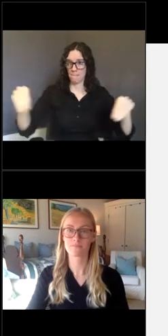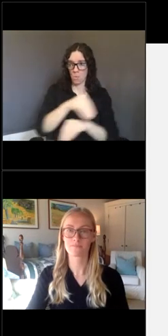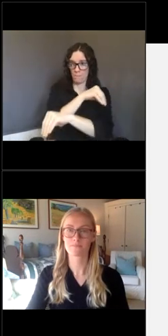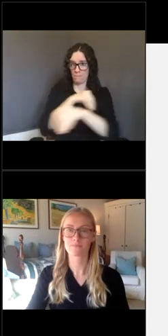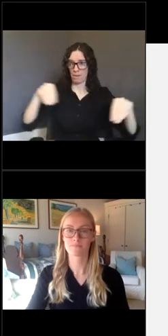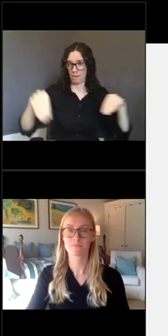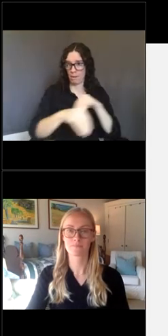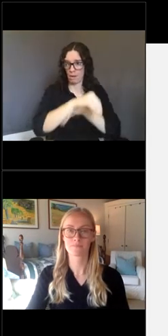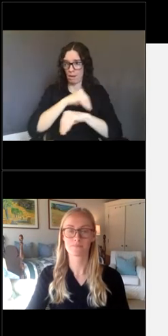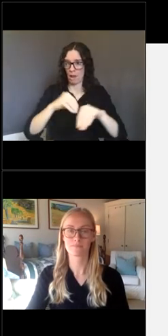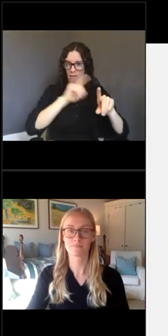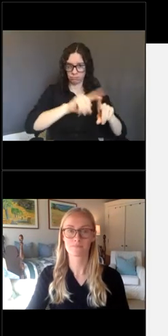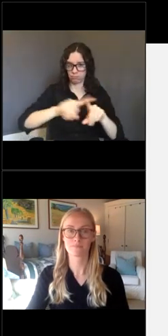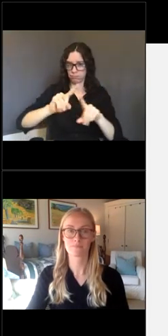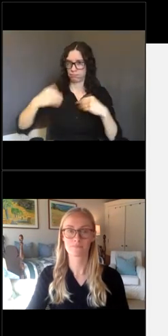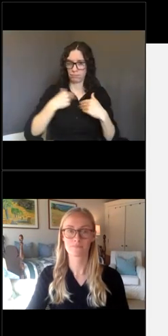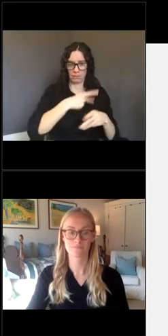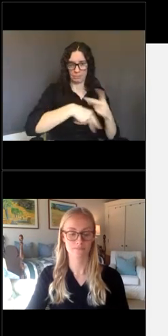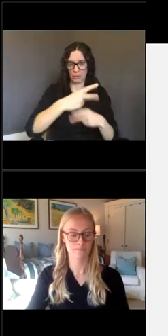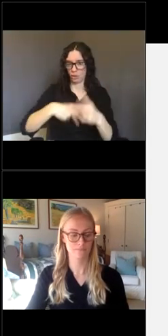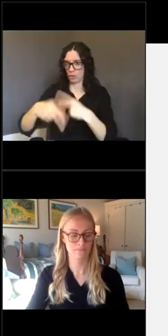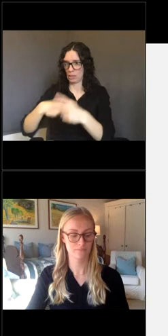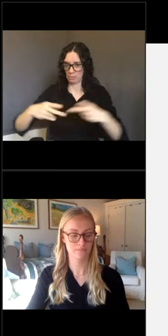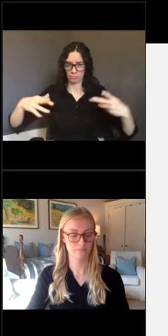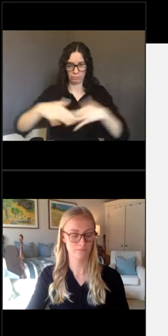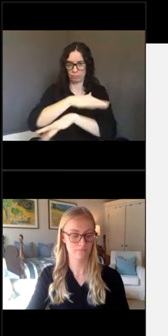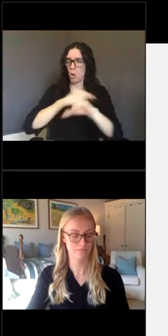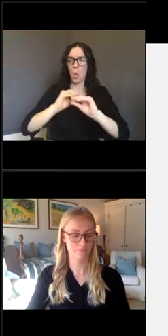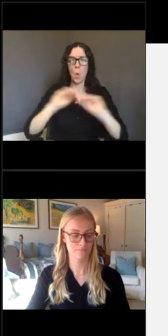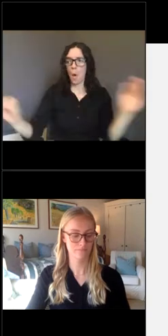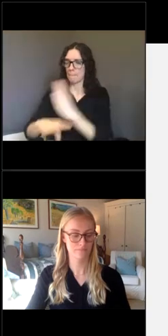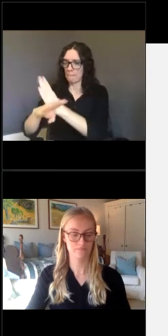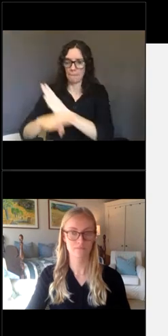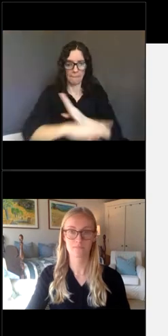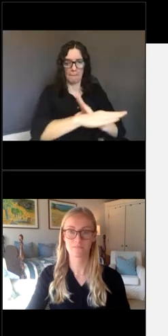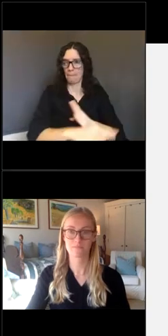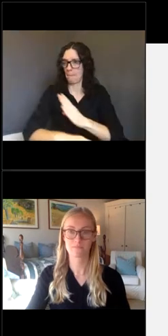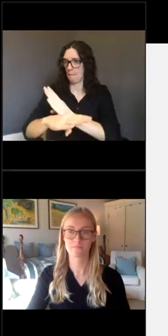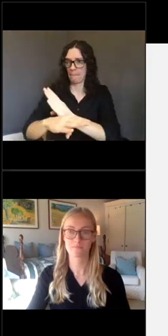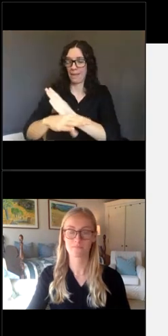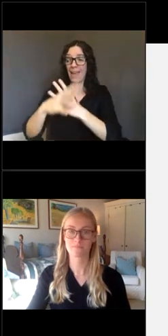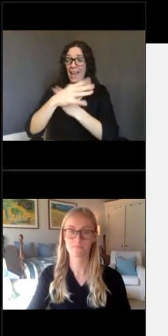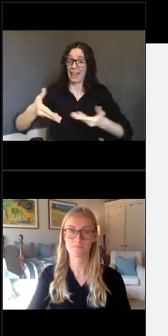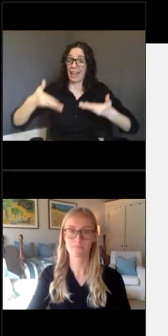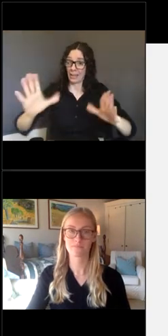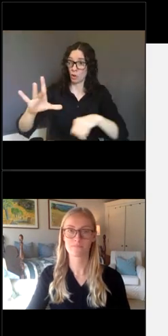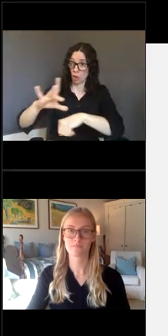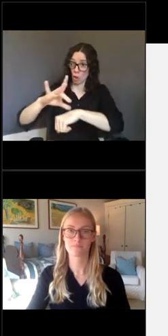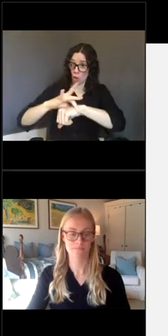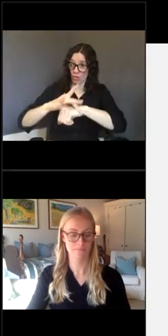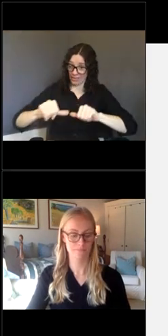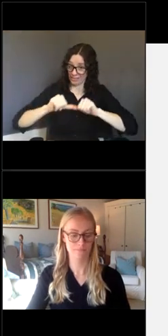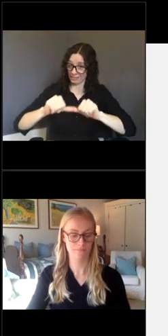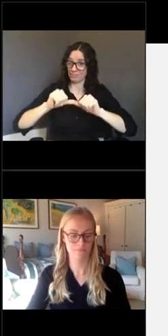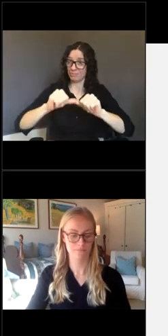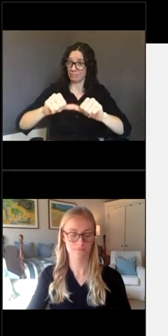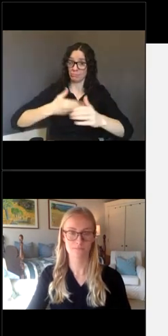species and the flow of natural processes that sustain life on Earth. Natural processes